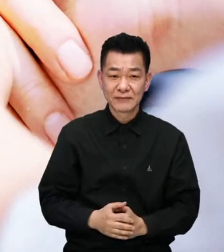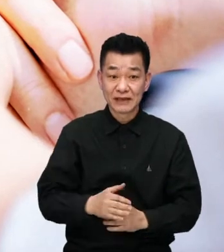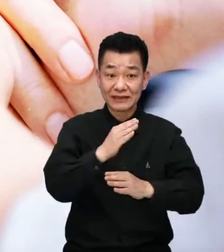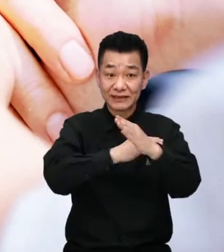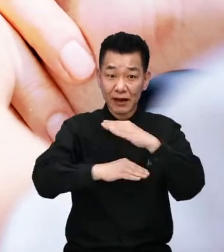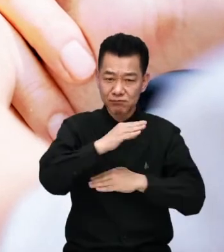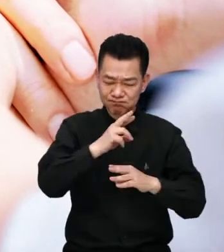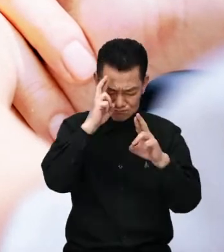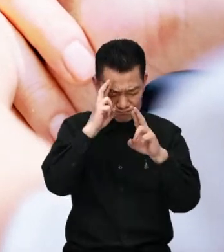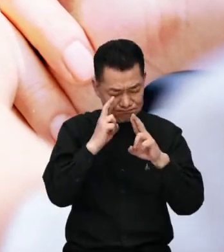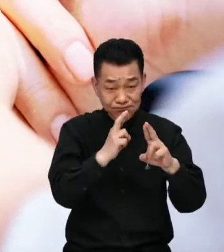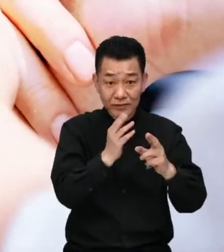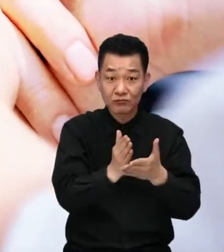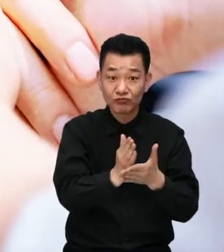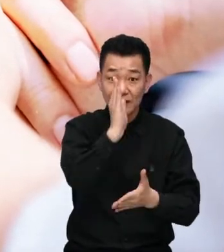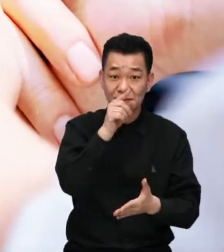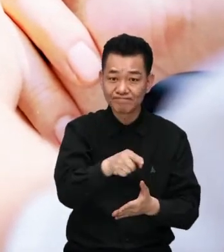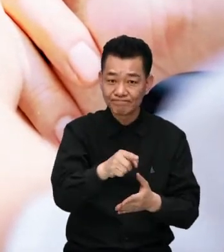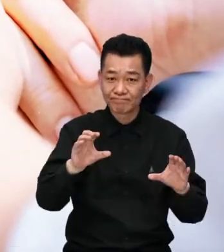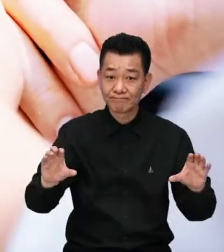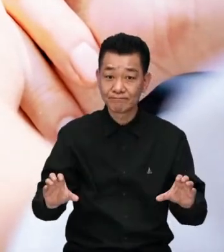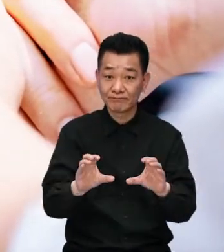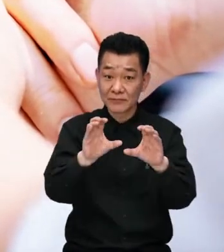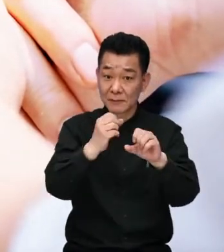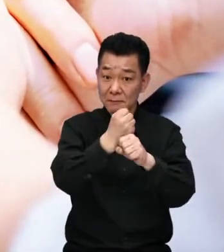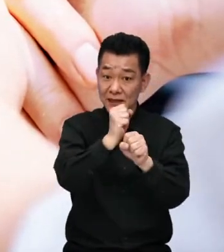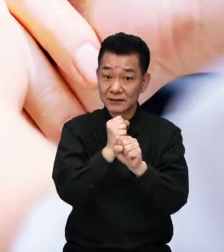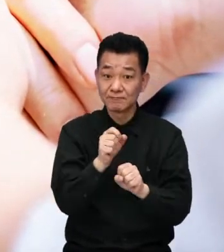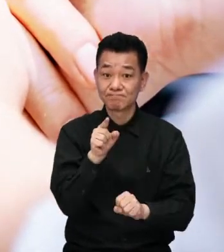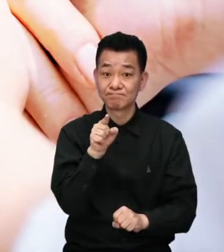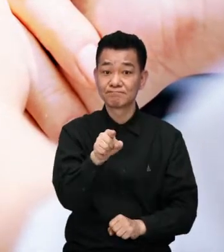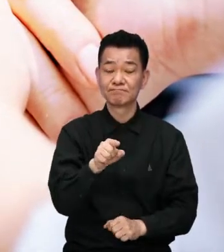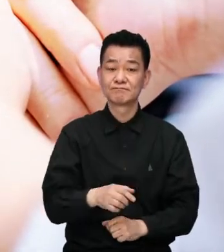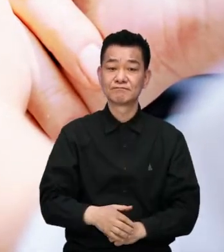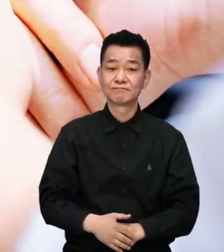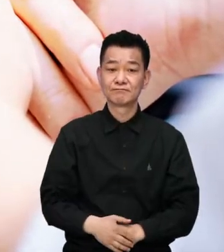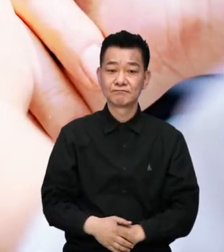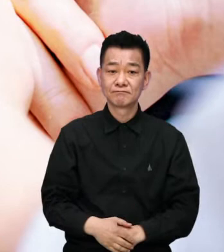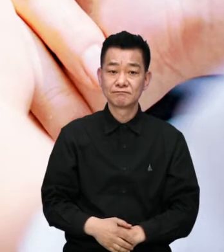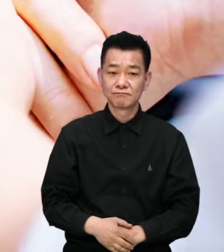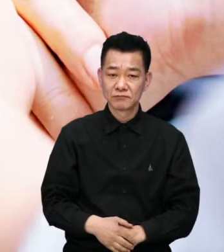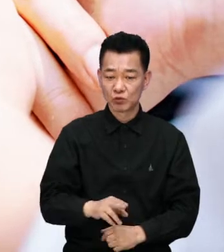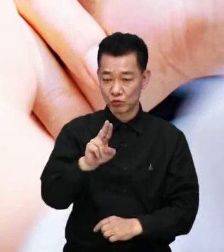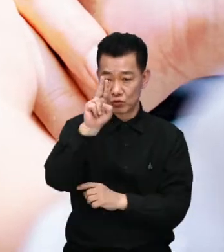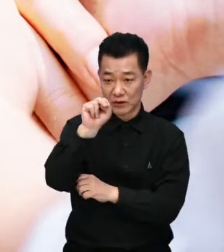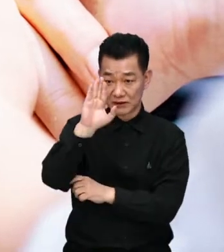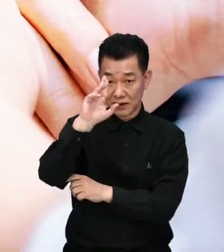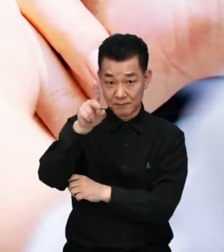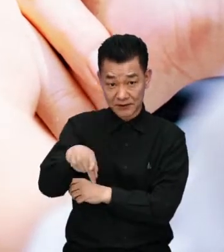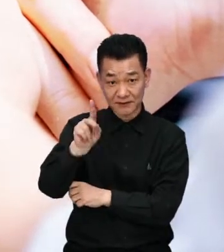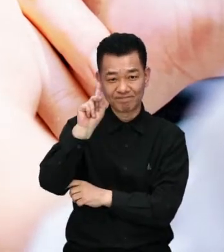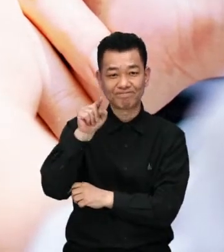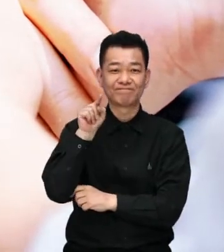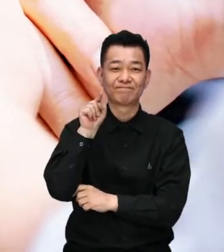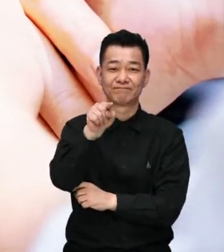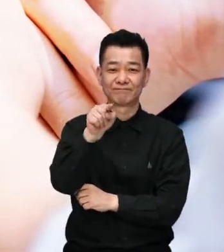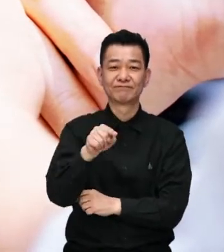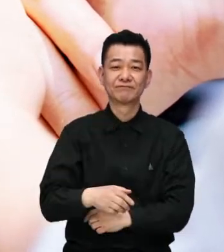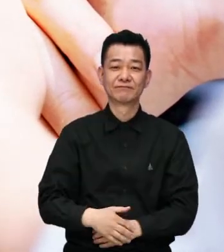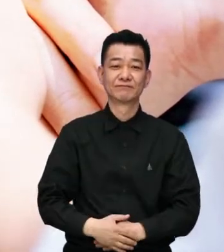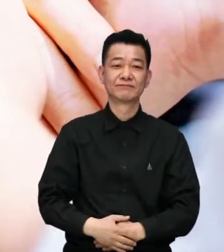The UN Convention on the Rights of Persons with Disabilities was created to ensure the dignity and the rights of persons with